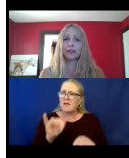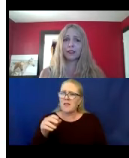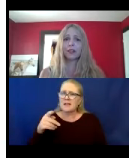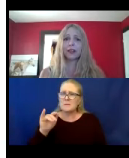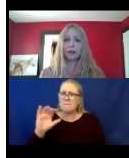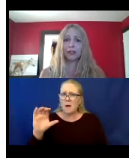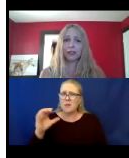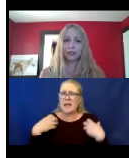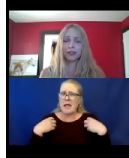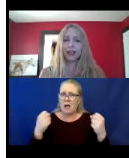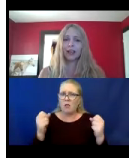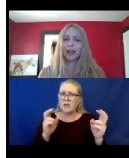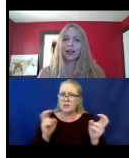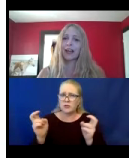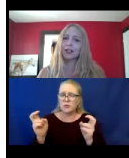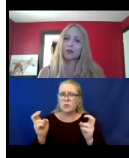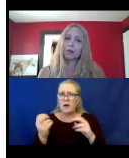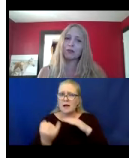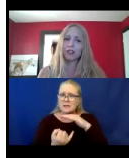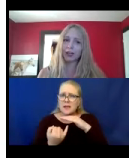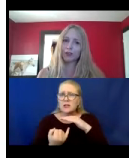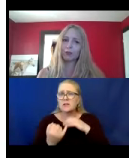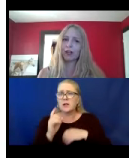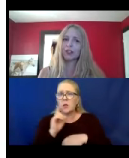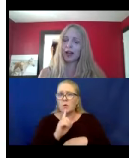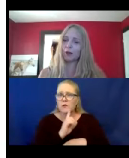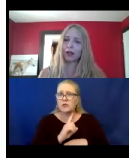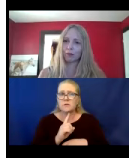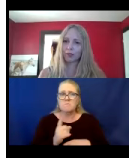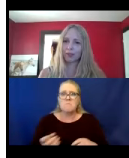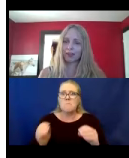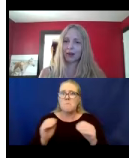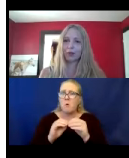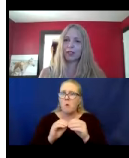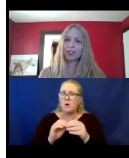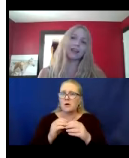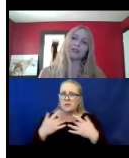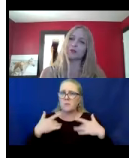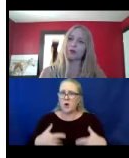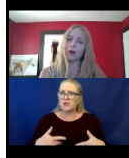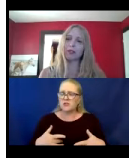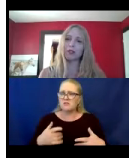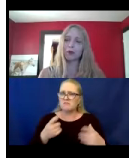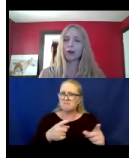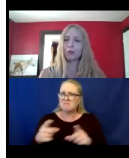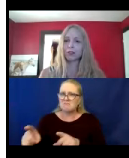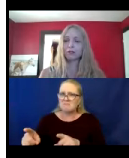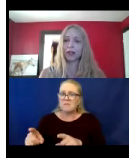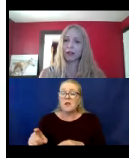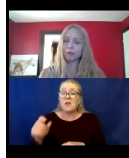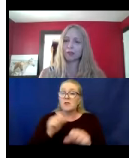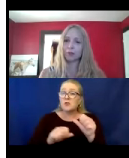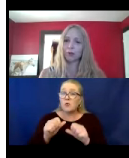isolation and loneliness. That contributes to higher depression outcomes. The reason that the social outreach program